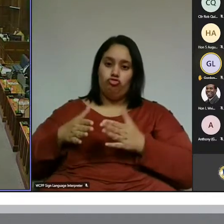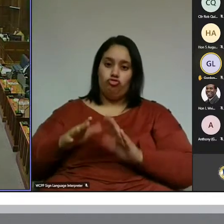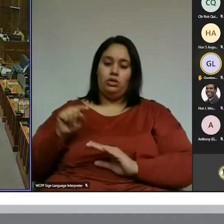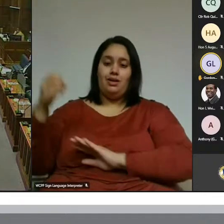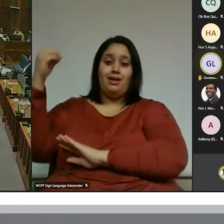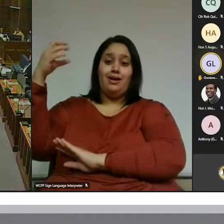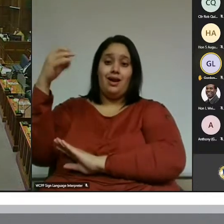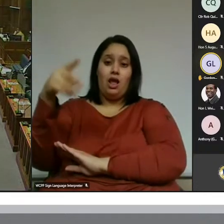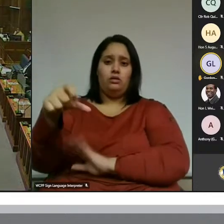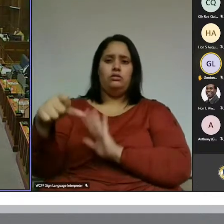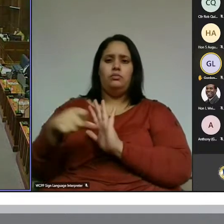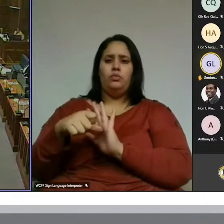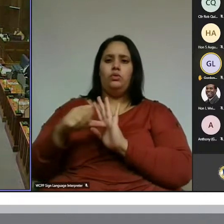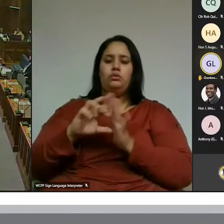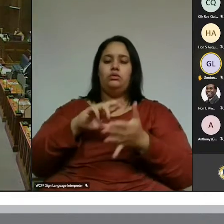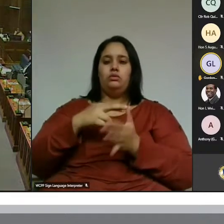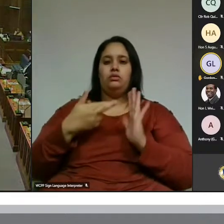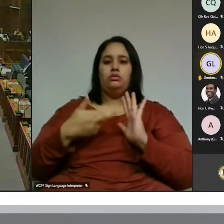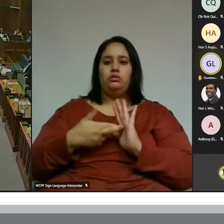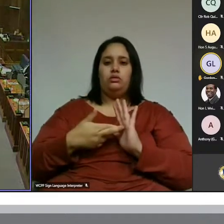an integral role